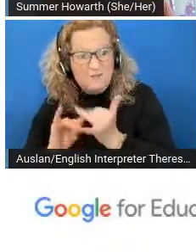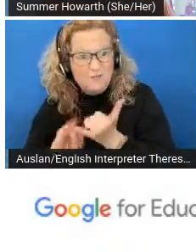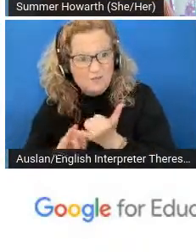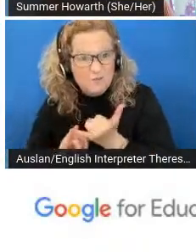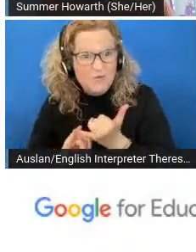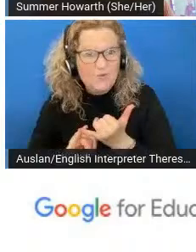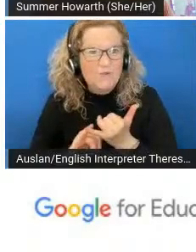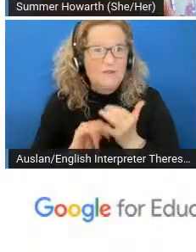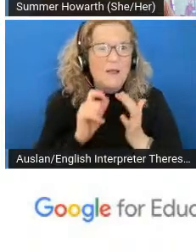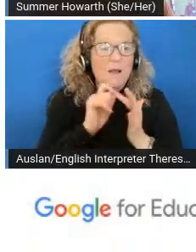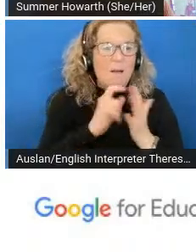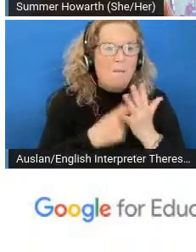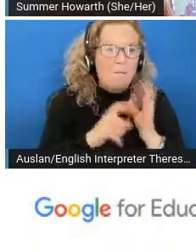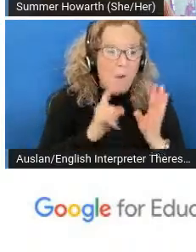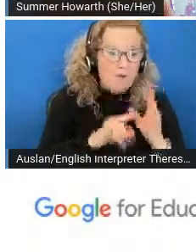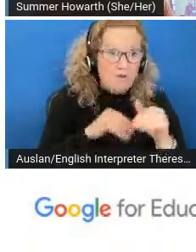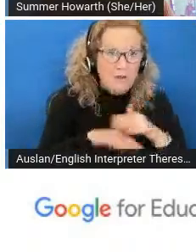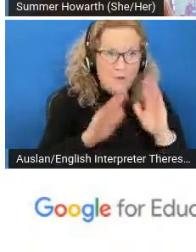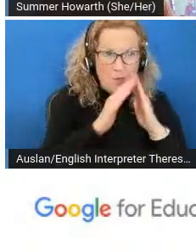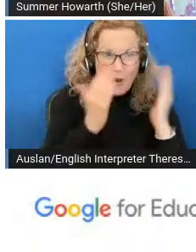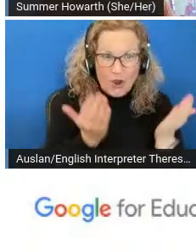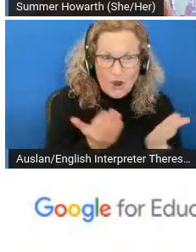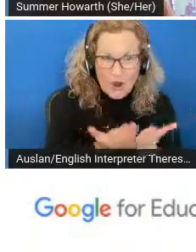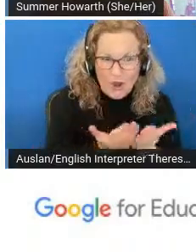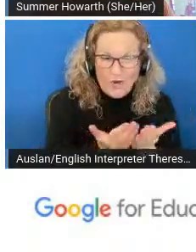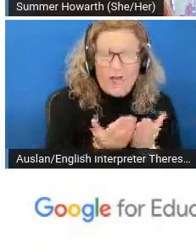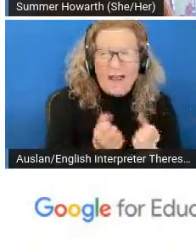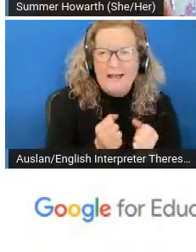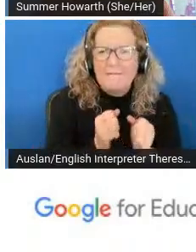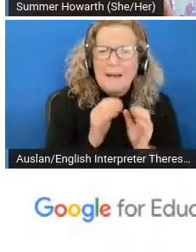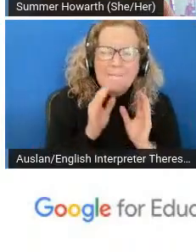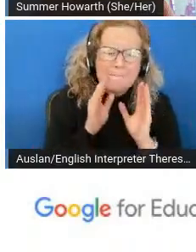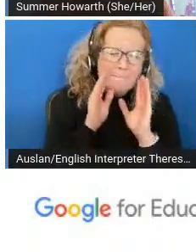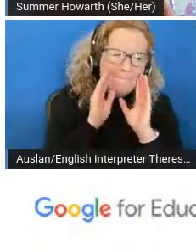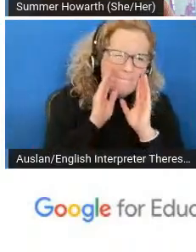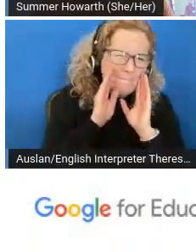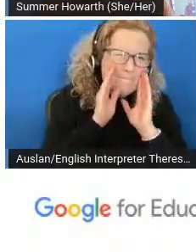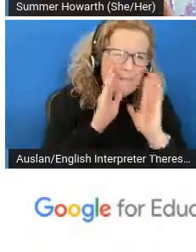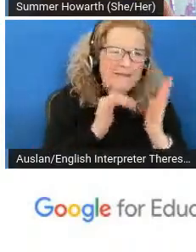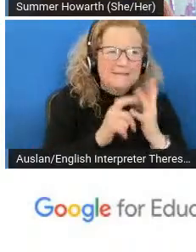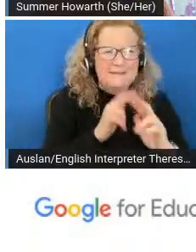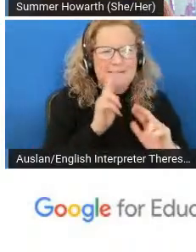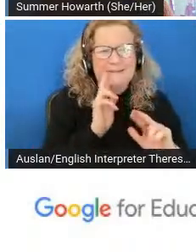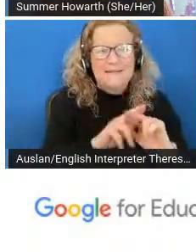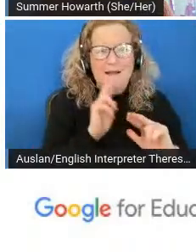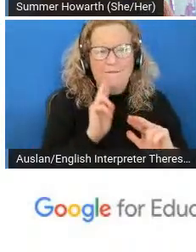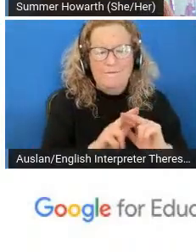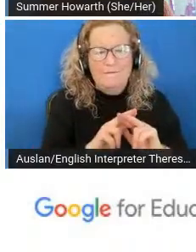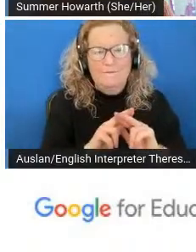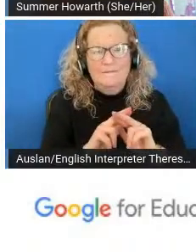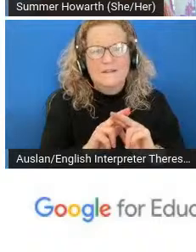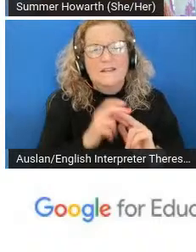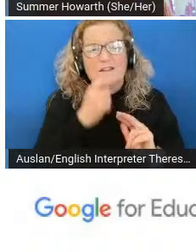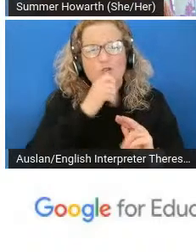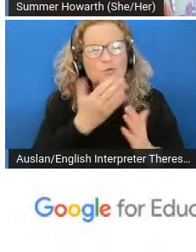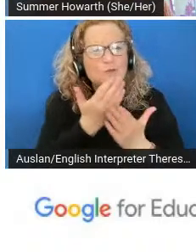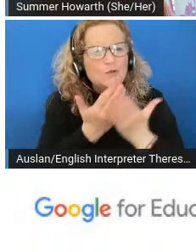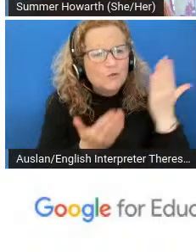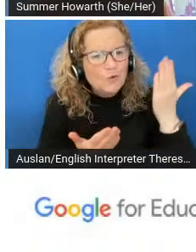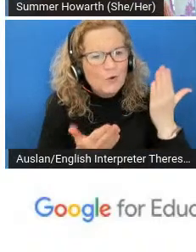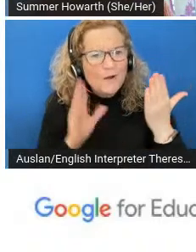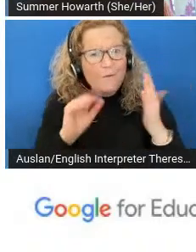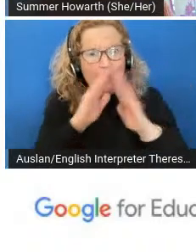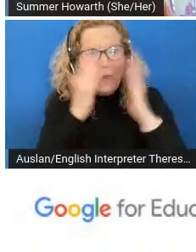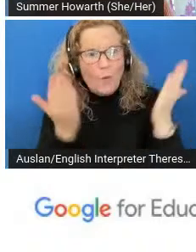the world. There's some absolutely amazing stuff in here, fairy tales from around the world, math and